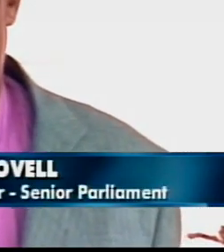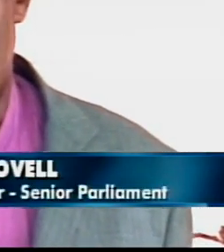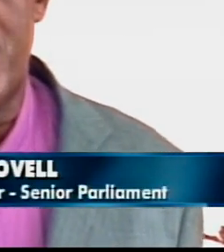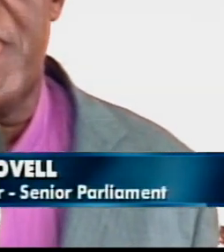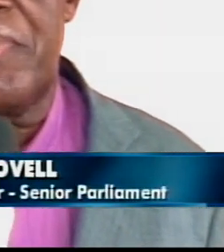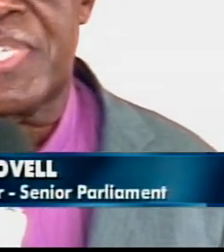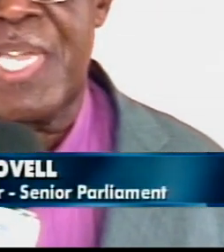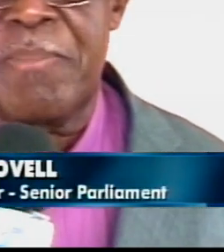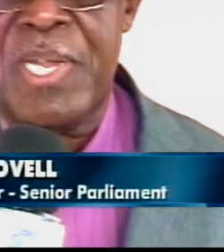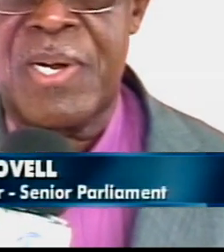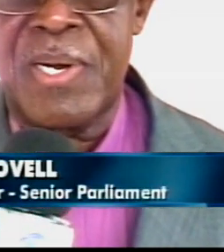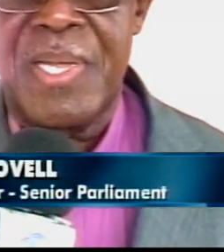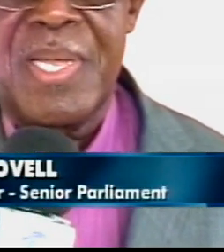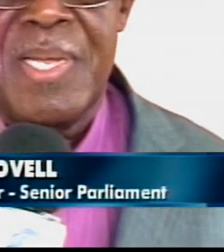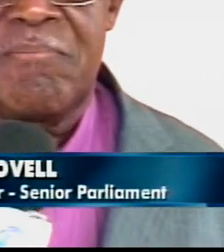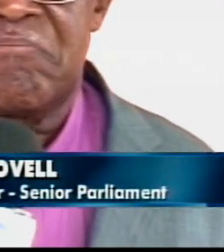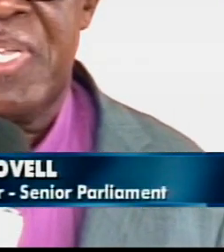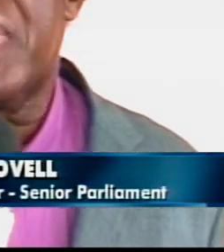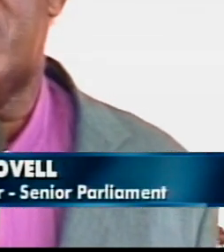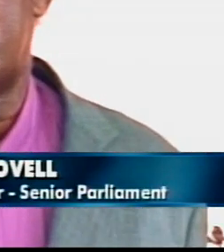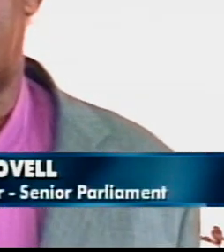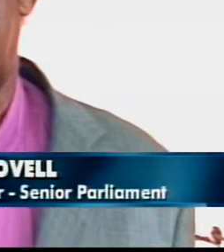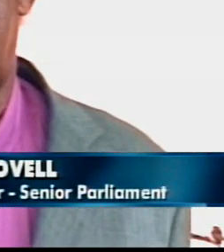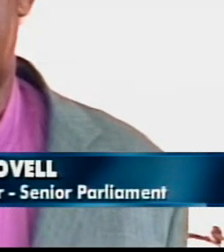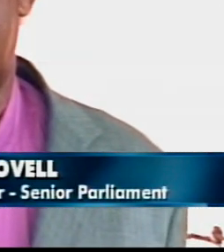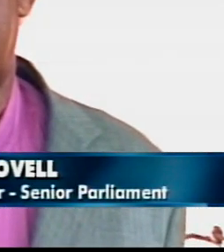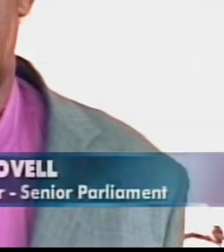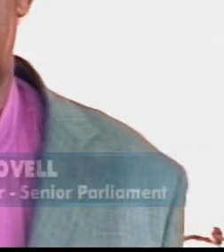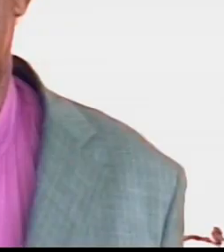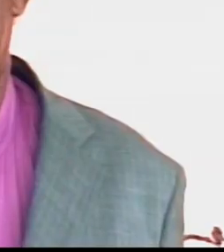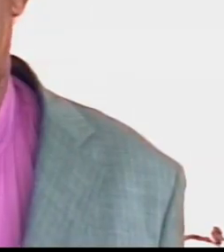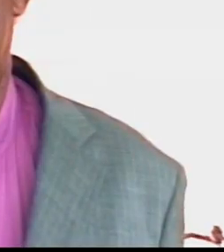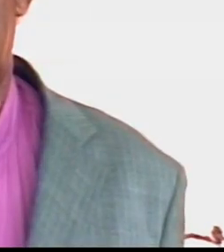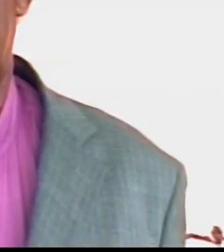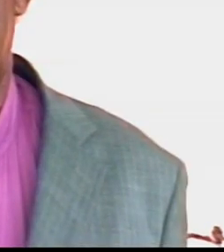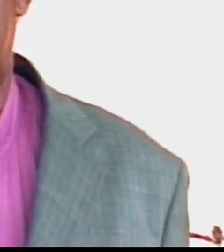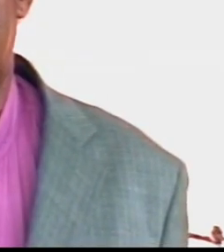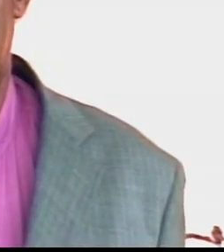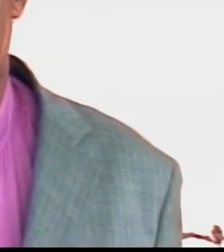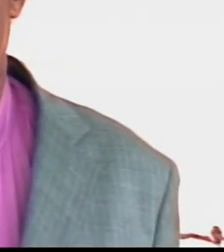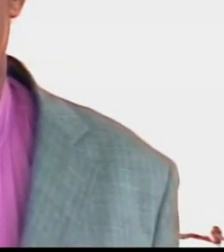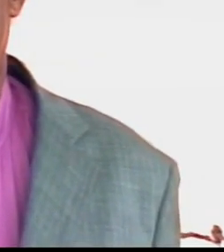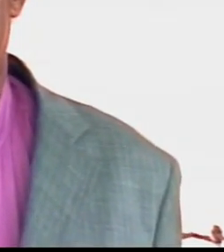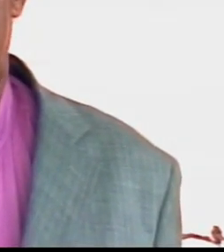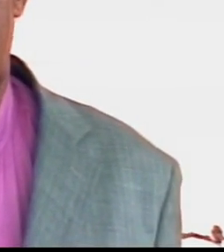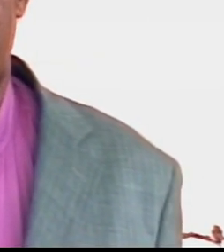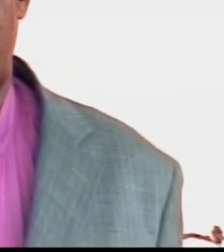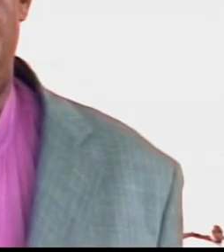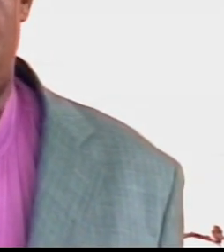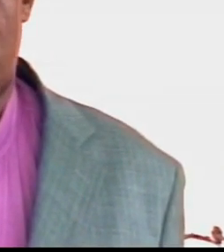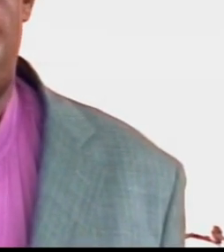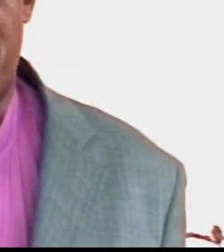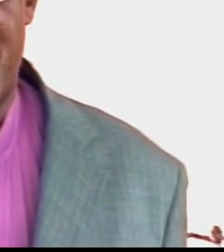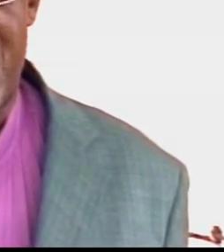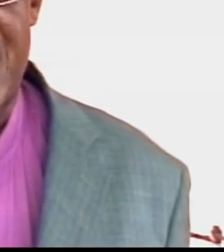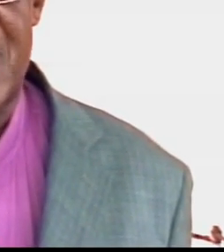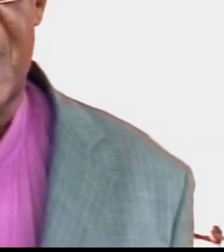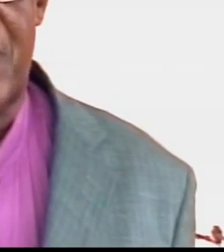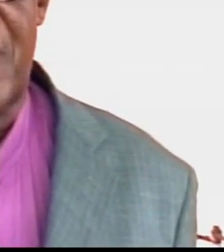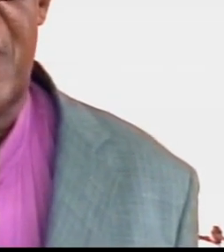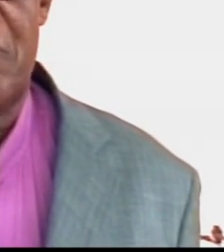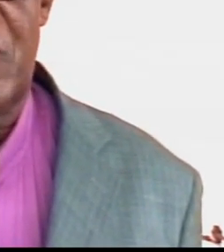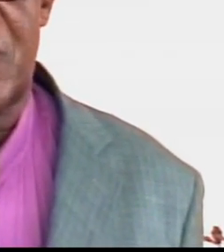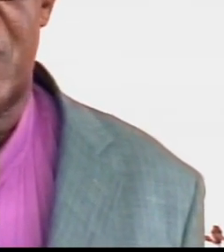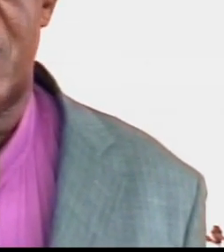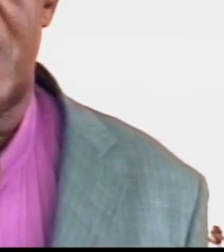the majority of us came here ignorant of a lot of this parliamentary stuff and so forth, but under the leadership and guidance